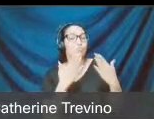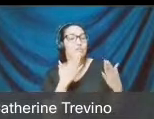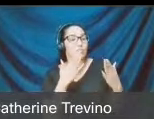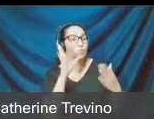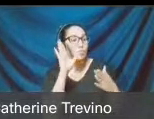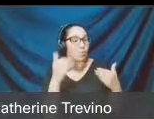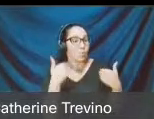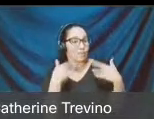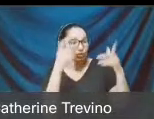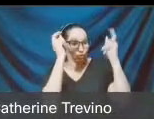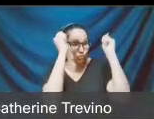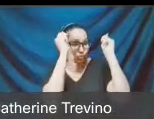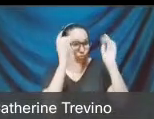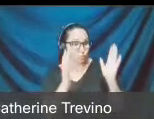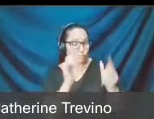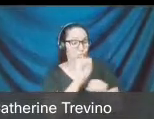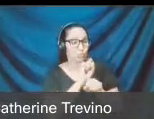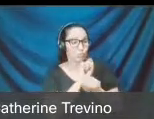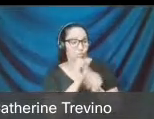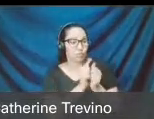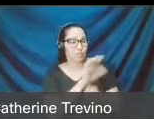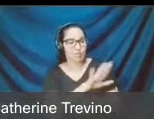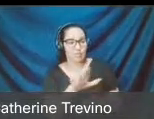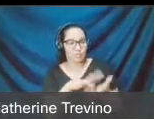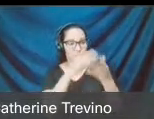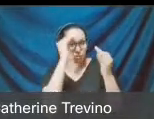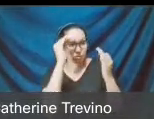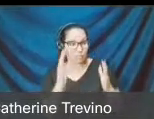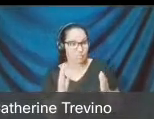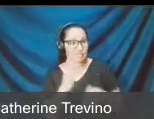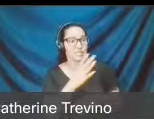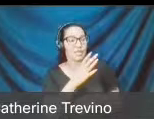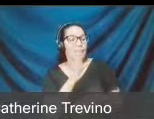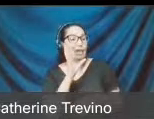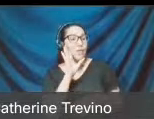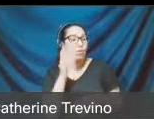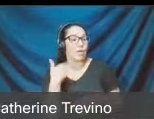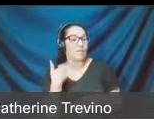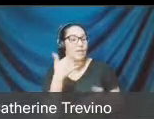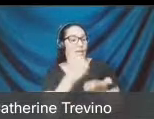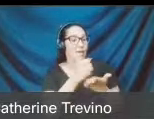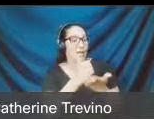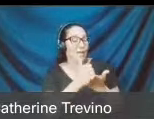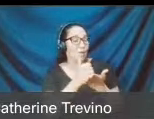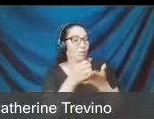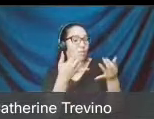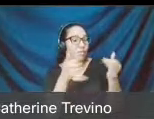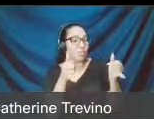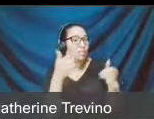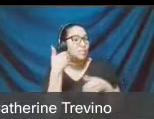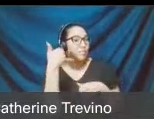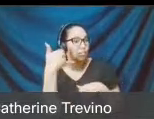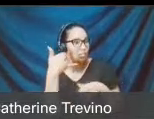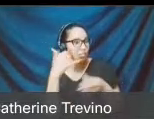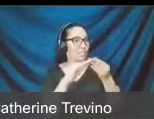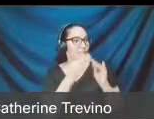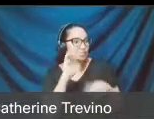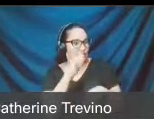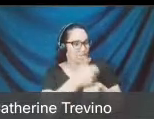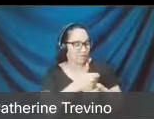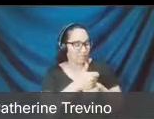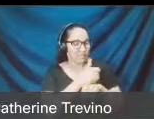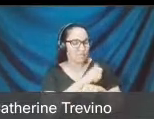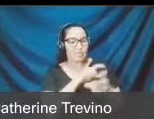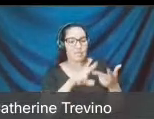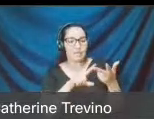have tutors to work with these students, and that we're going to have a helpline, and that we're going to have